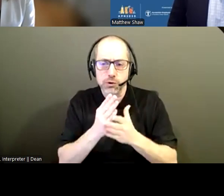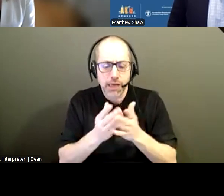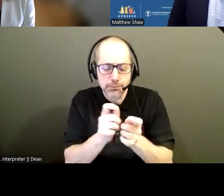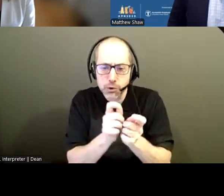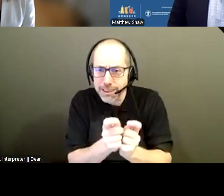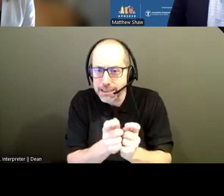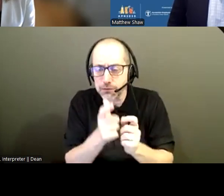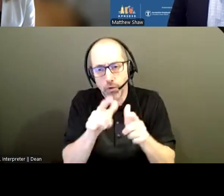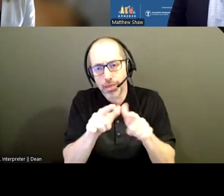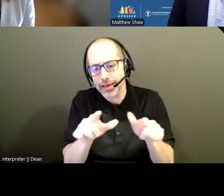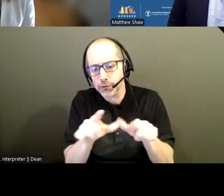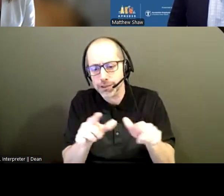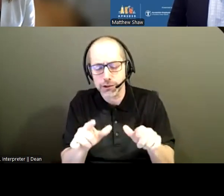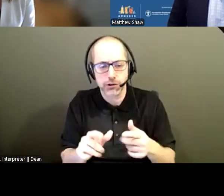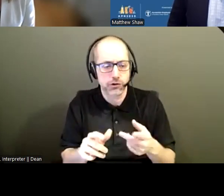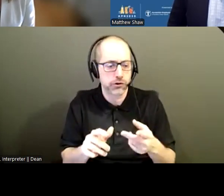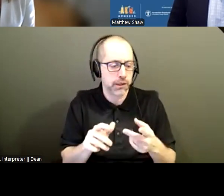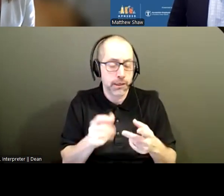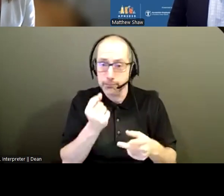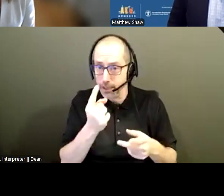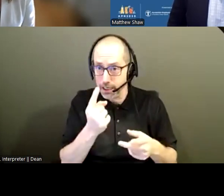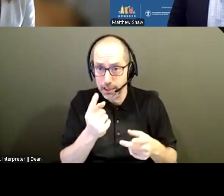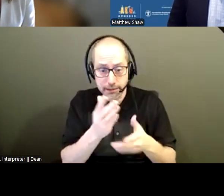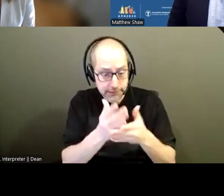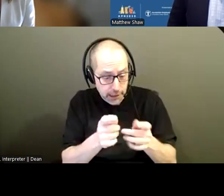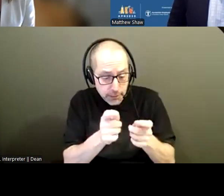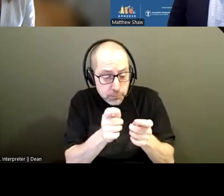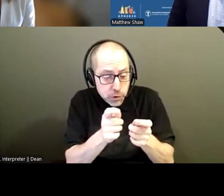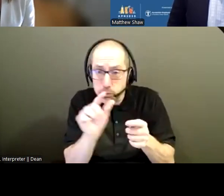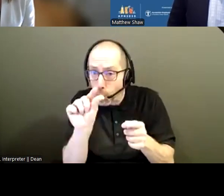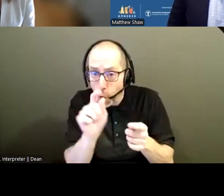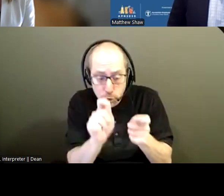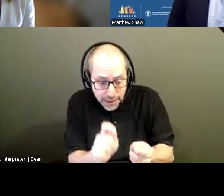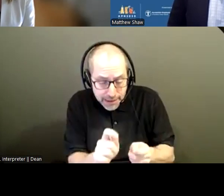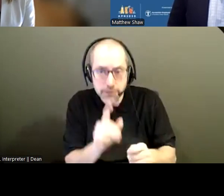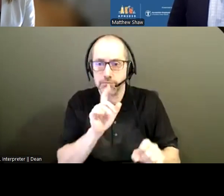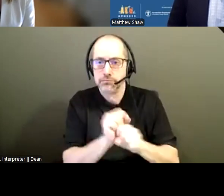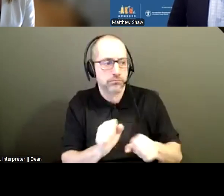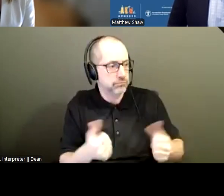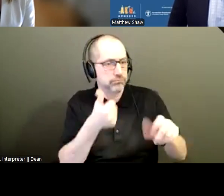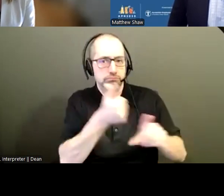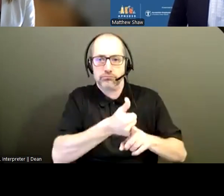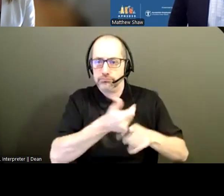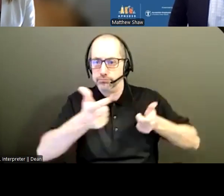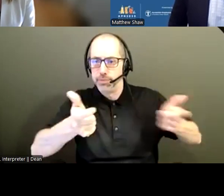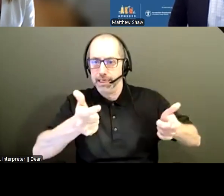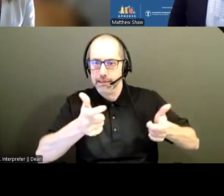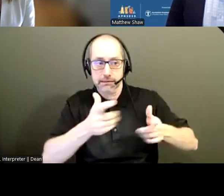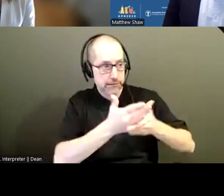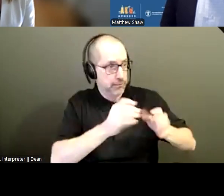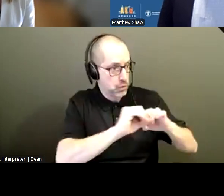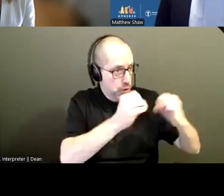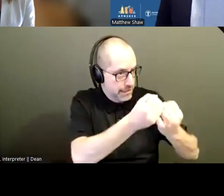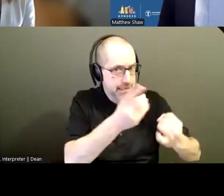language, but we saw big impact in terms of how not only how our organizations were able to adopt